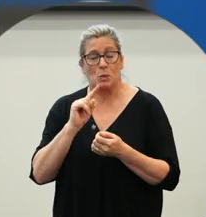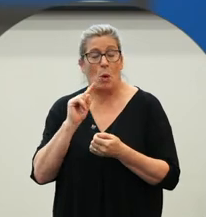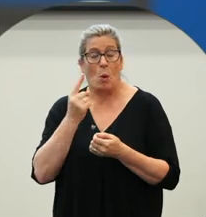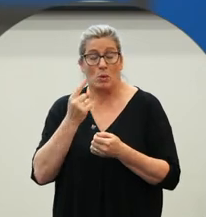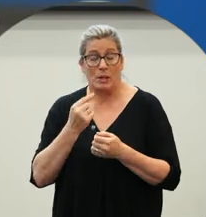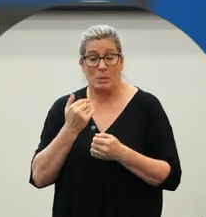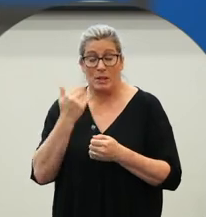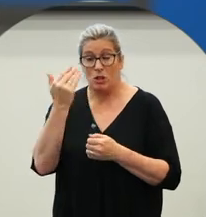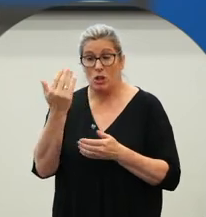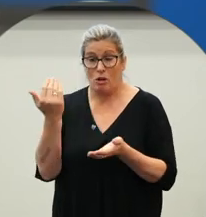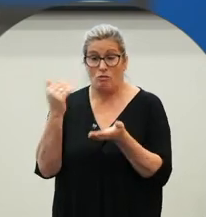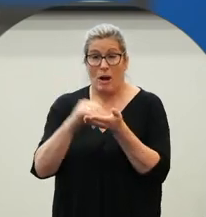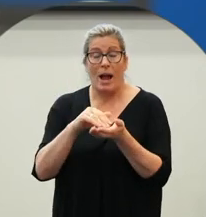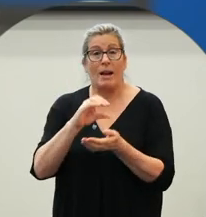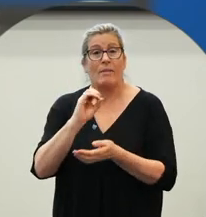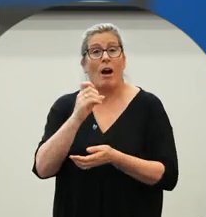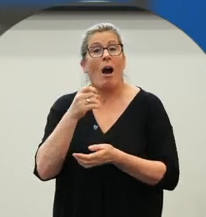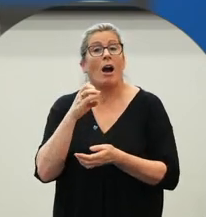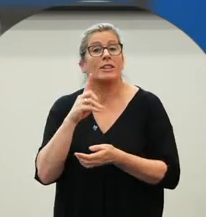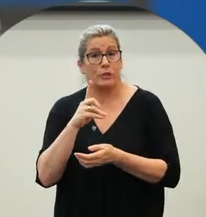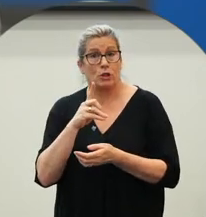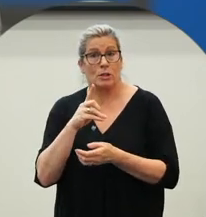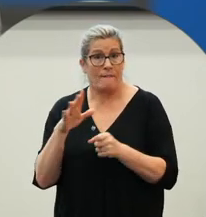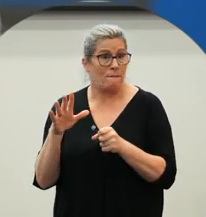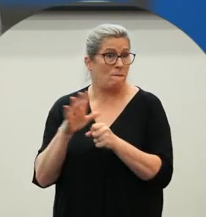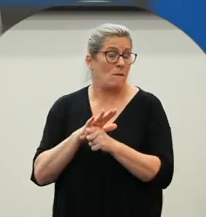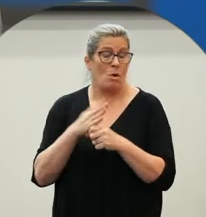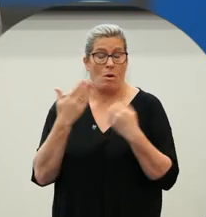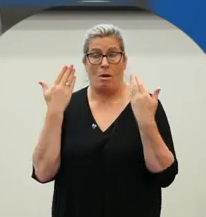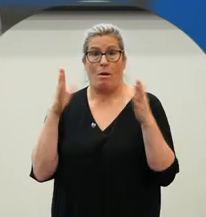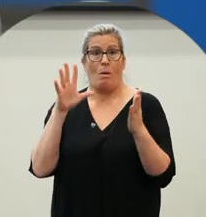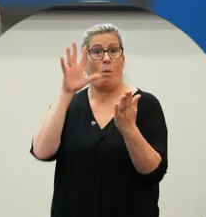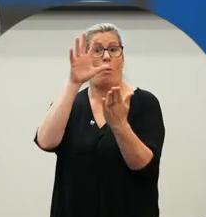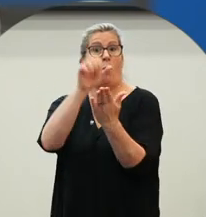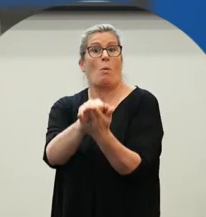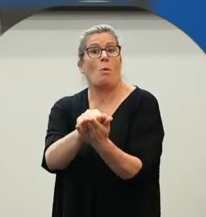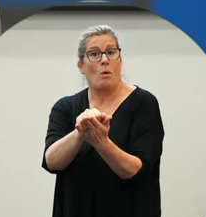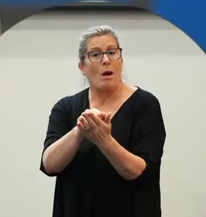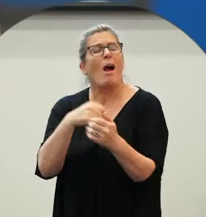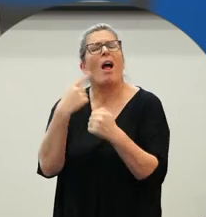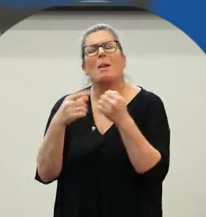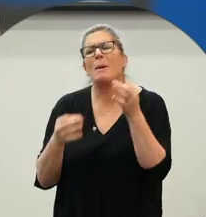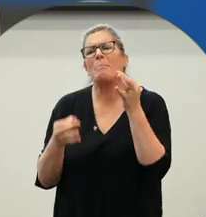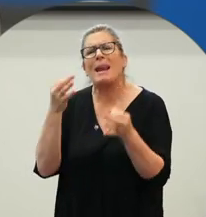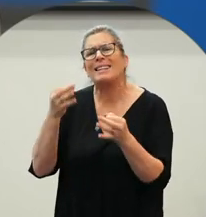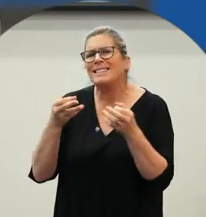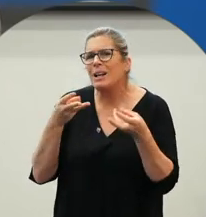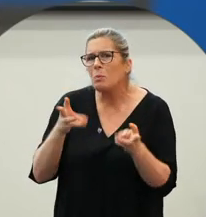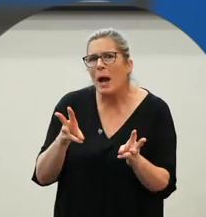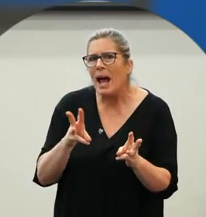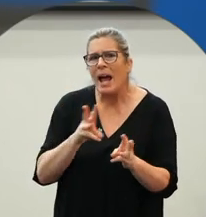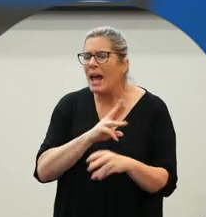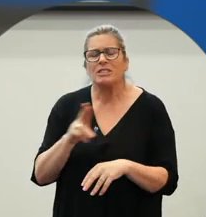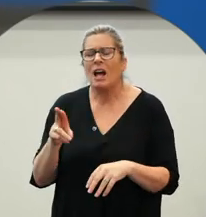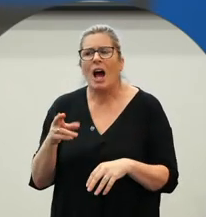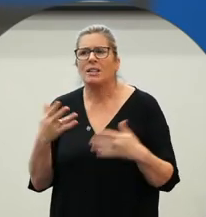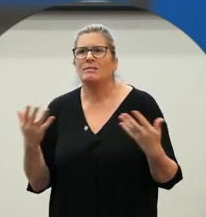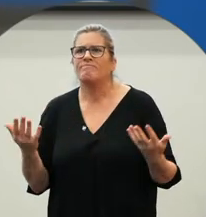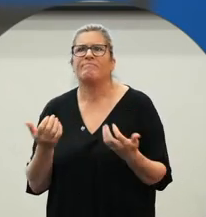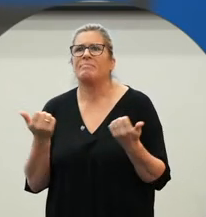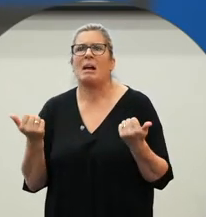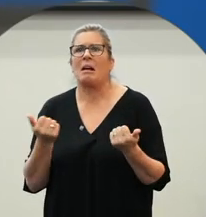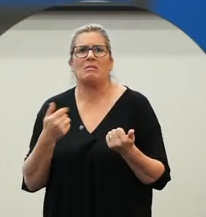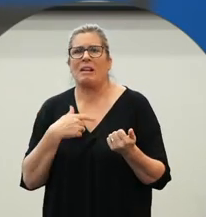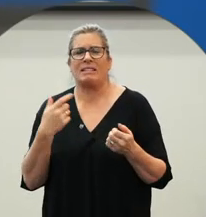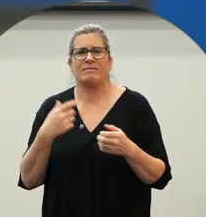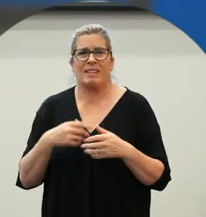Oxford that it truly expressed itself. But it was always in a political way. There wasn't any kind of, you know, throwing candeliers